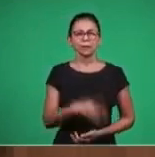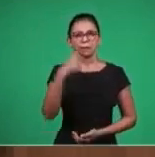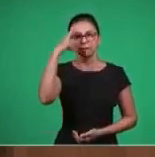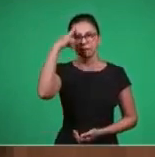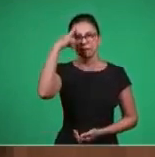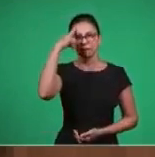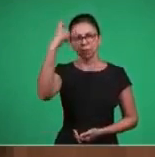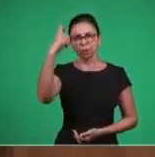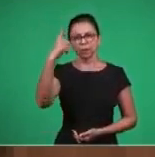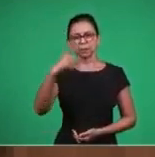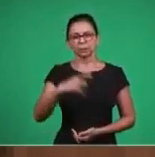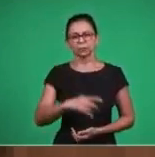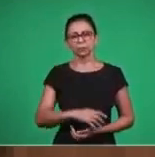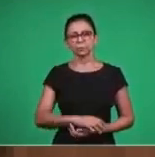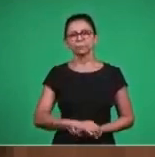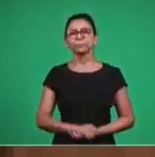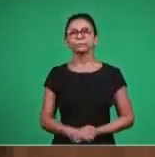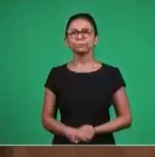is always ready